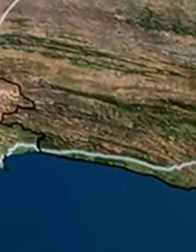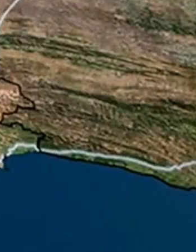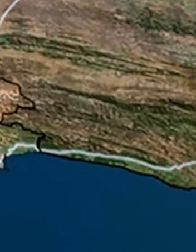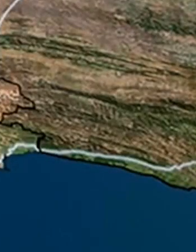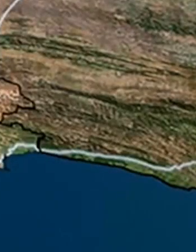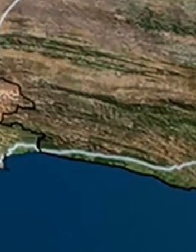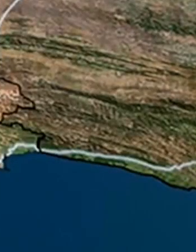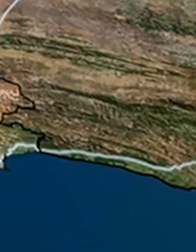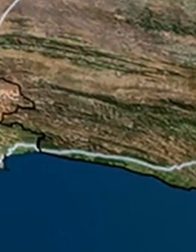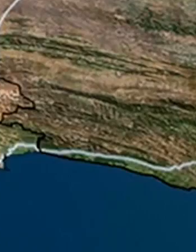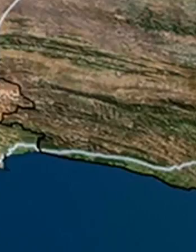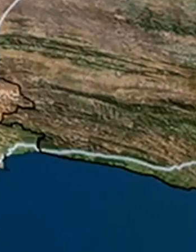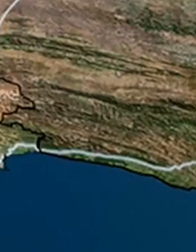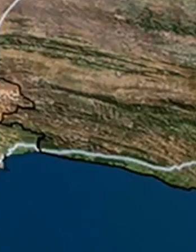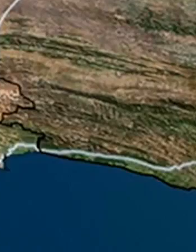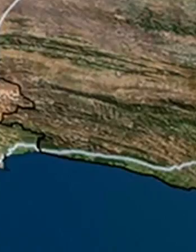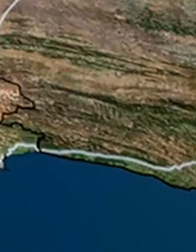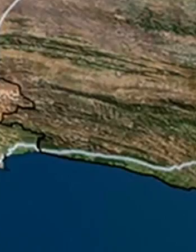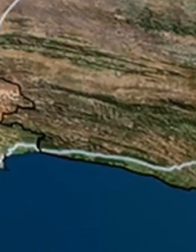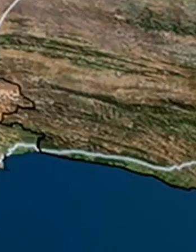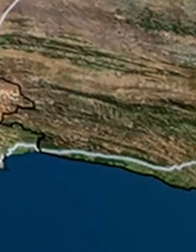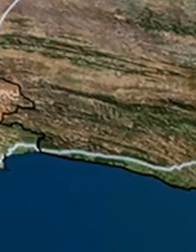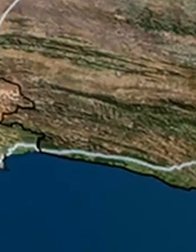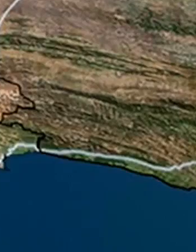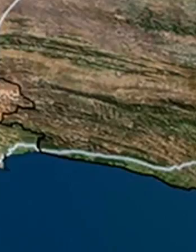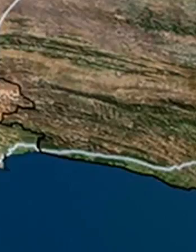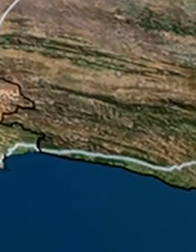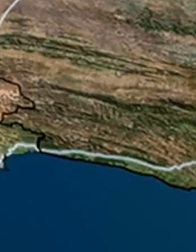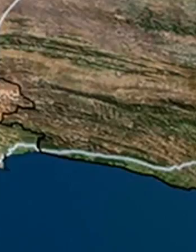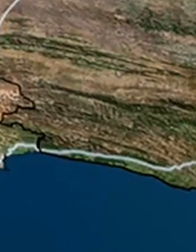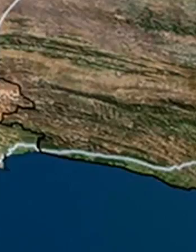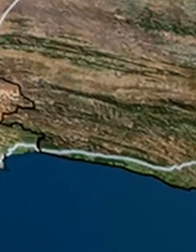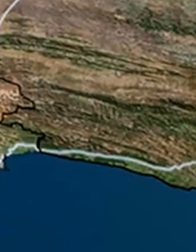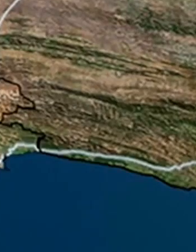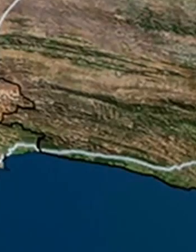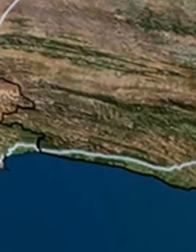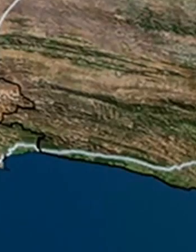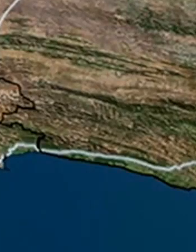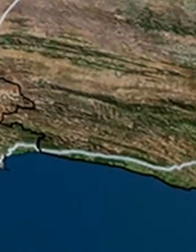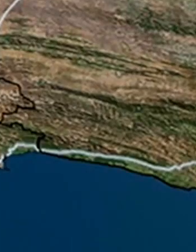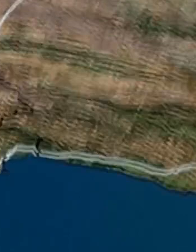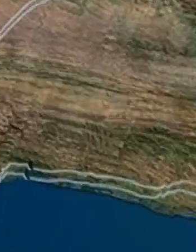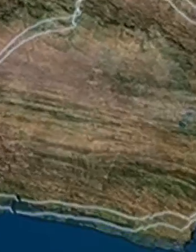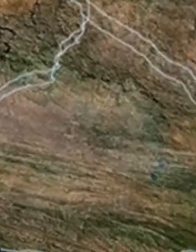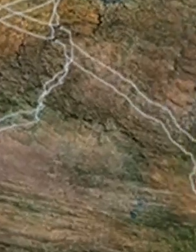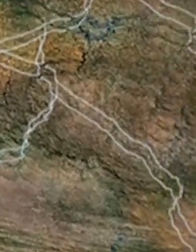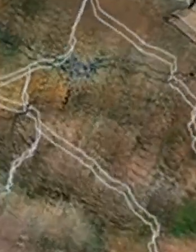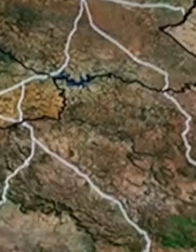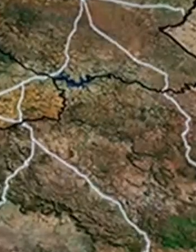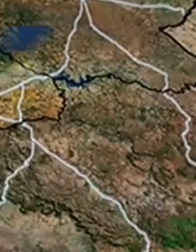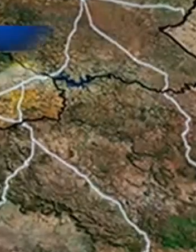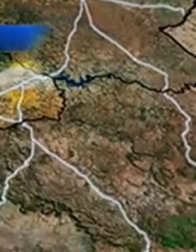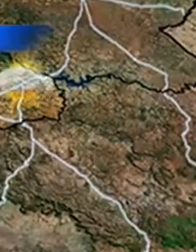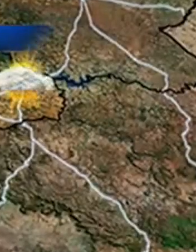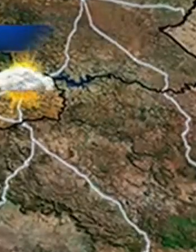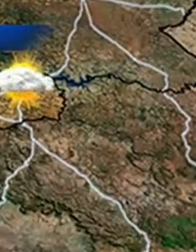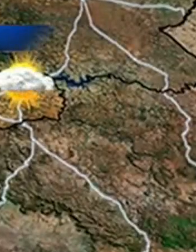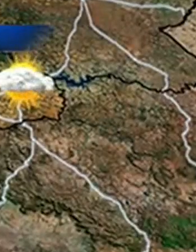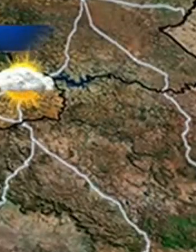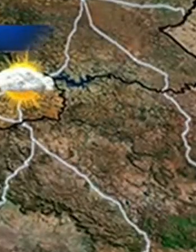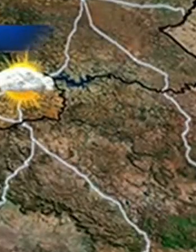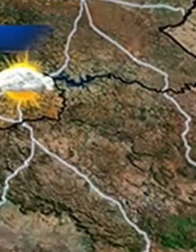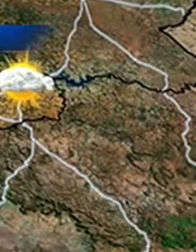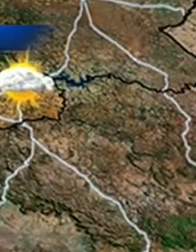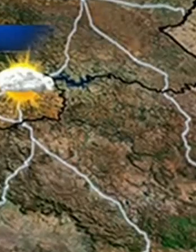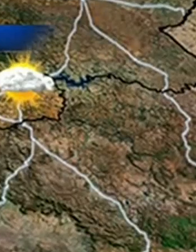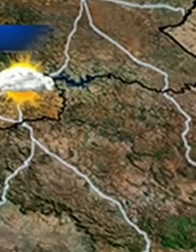Town le ka bo Hermanus o hlabela ka bo Mossel Bay masumpedi pedi magashu a rapara ga botse ka dikarolong tse re ya gona ka kapa le bua le gona go laetsa ga botsana